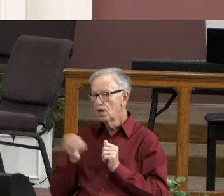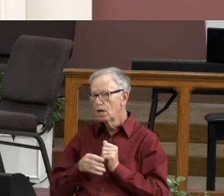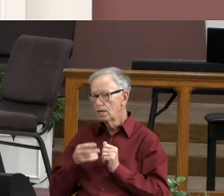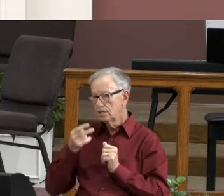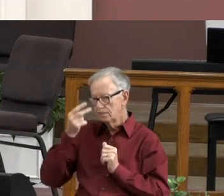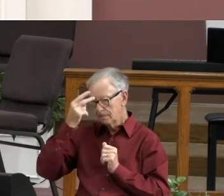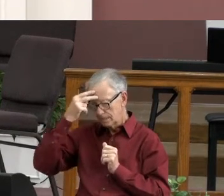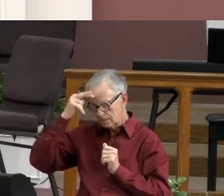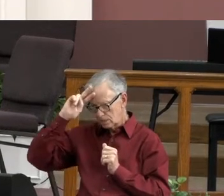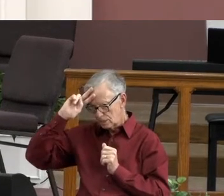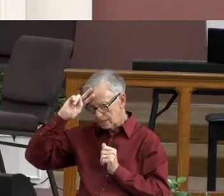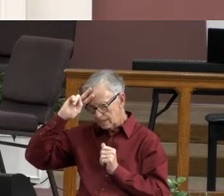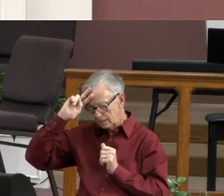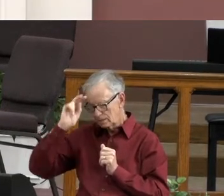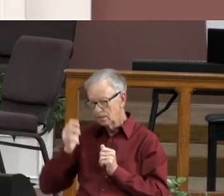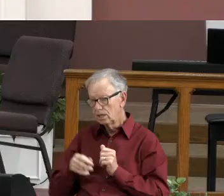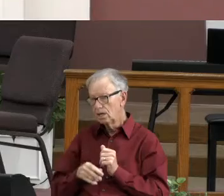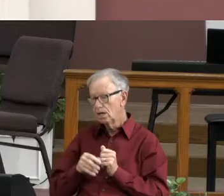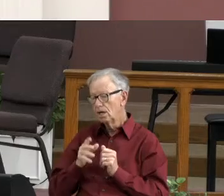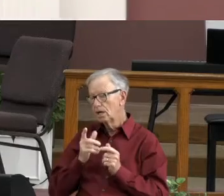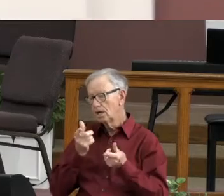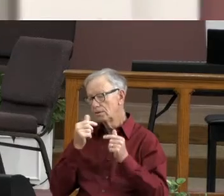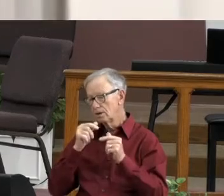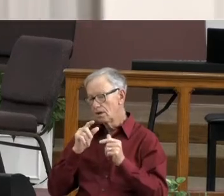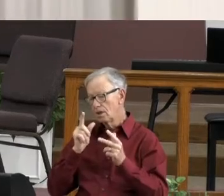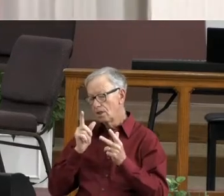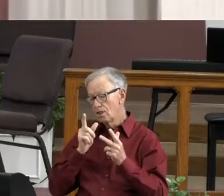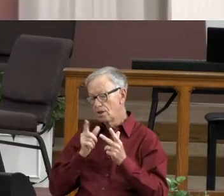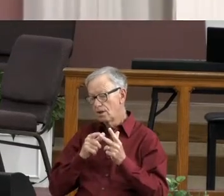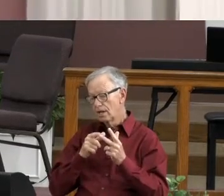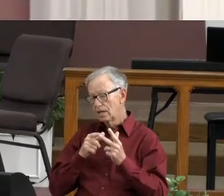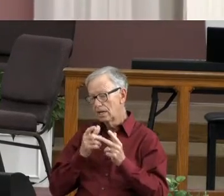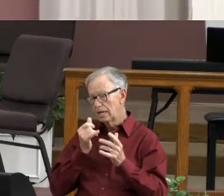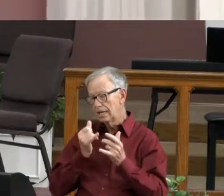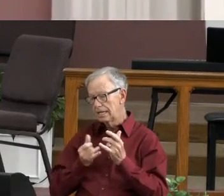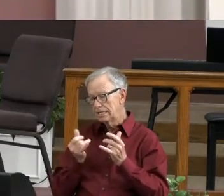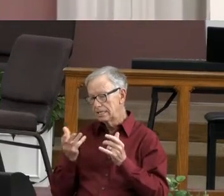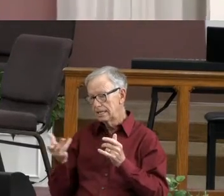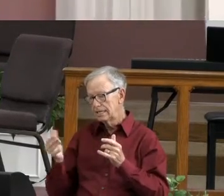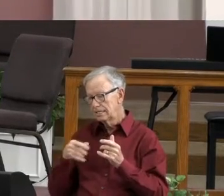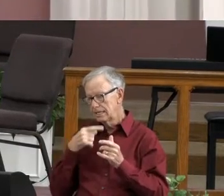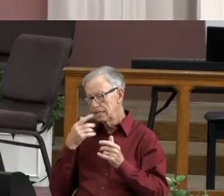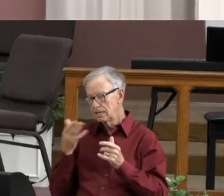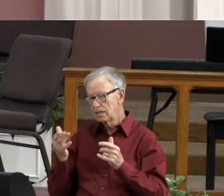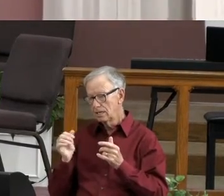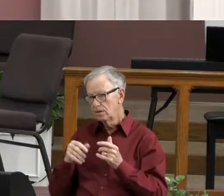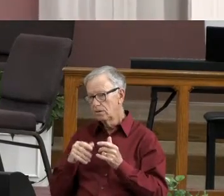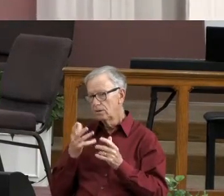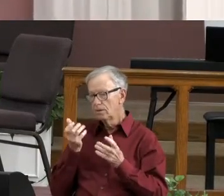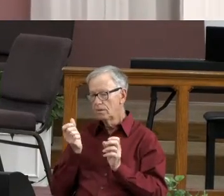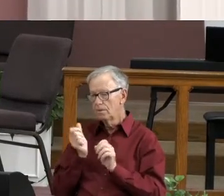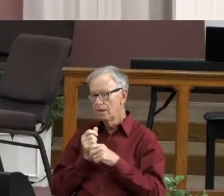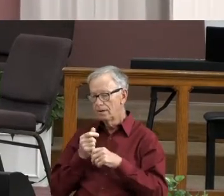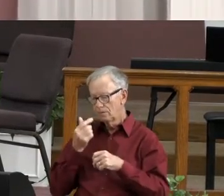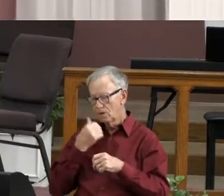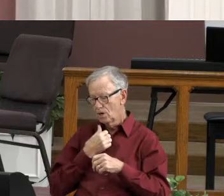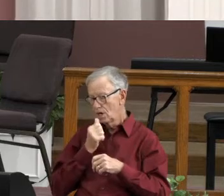But it all comes down to the third thing, the last thing that is said here, and that is we will make for